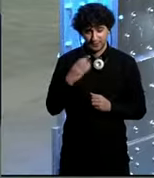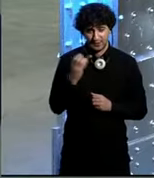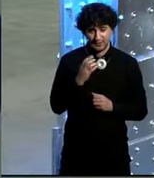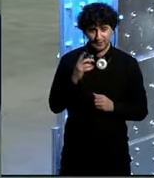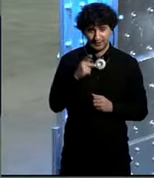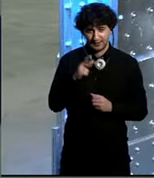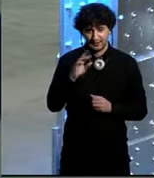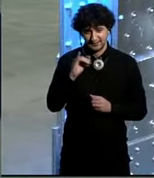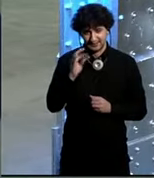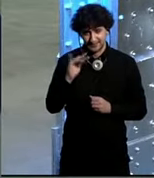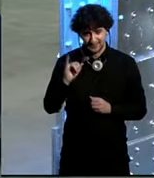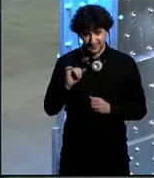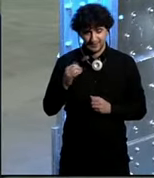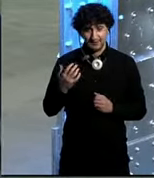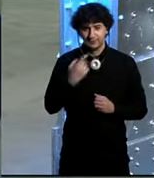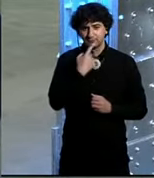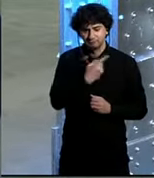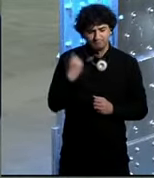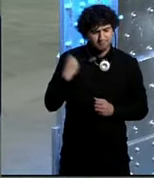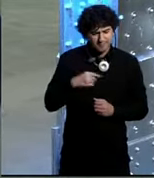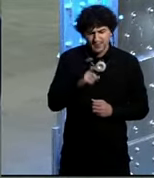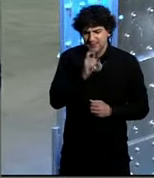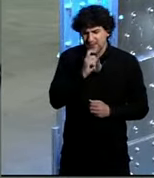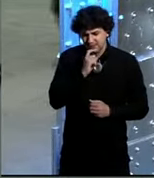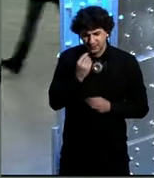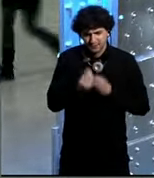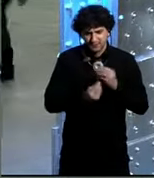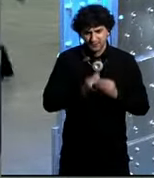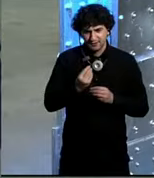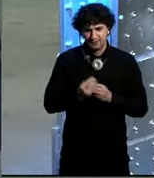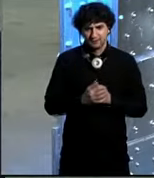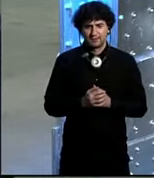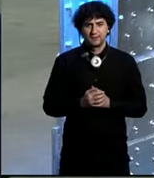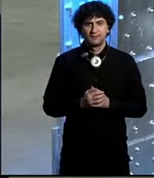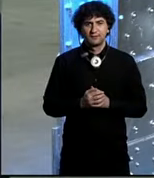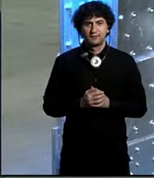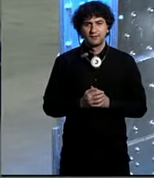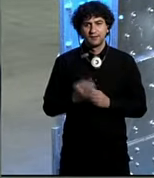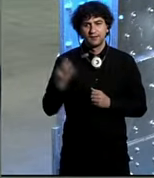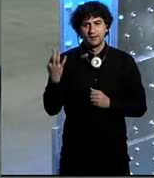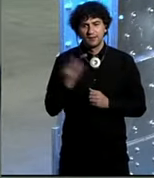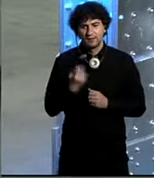it once it's stuck there, because then you're like, oh I need to do my Instagram campaign.